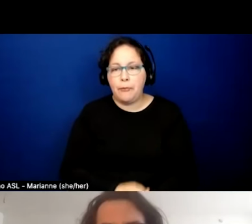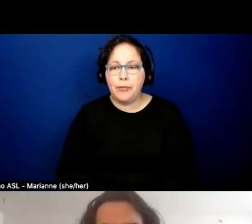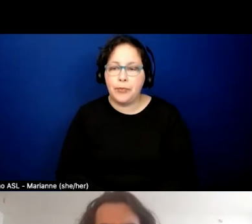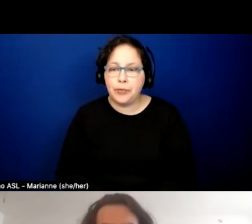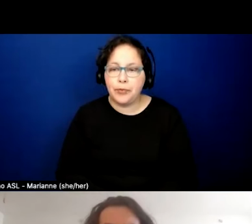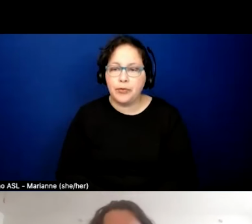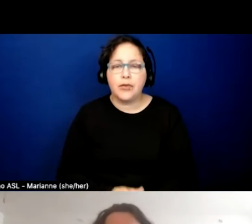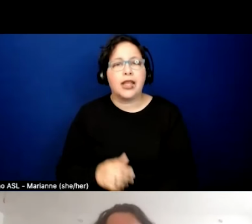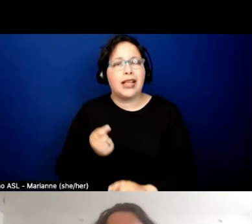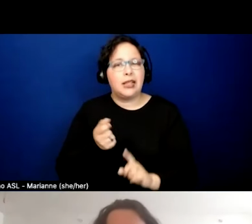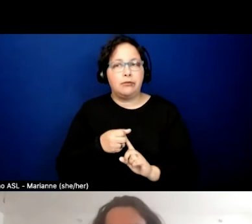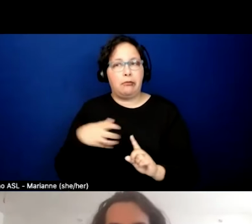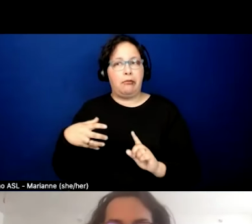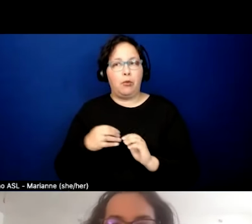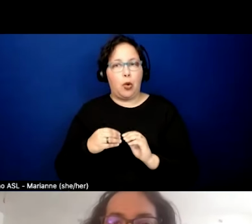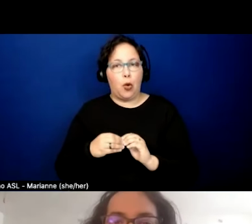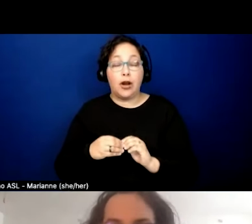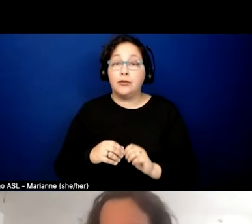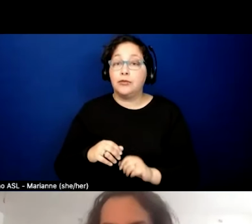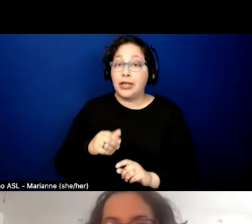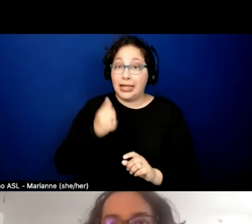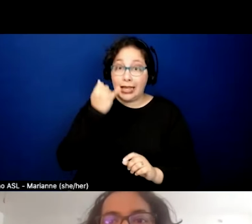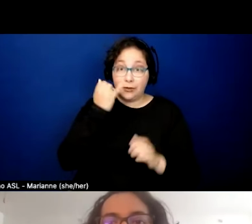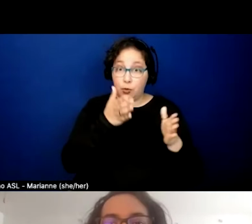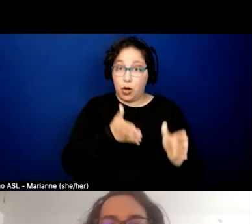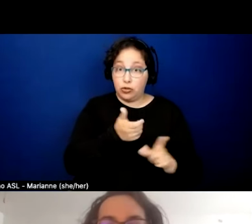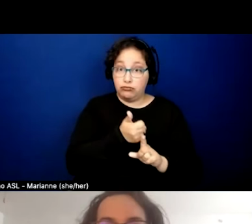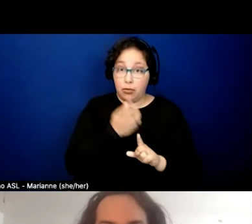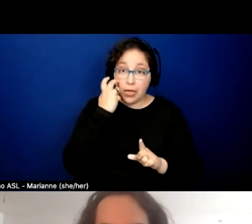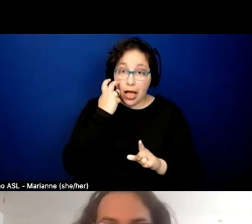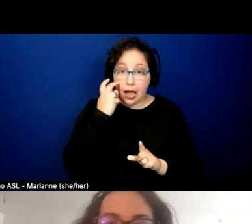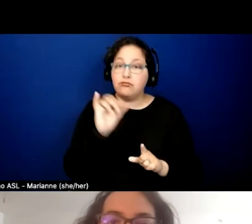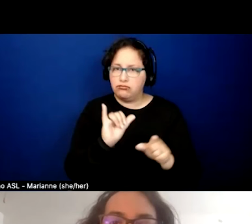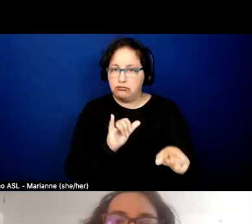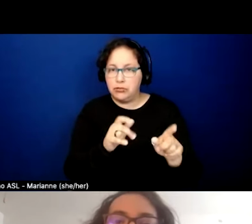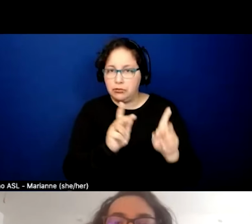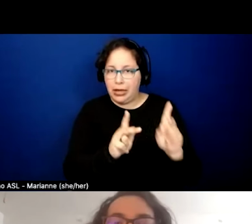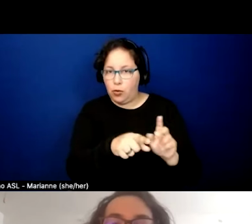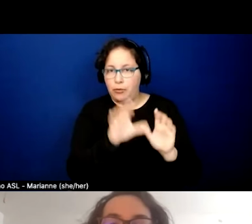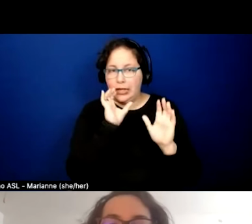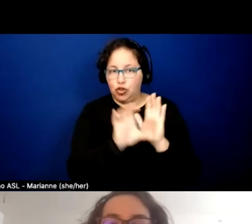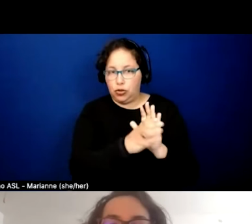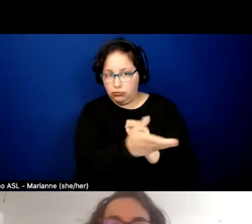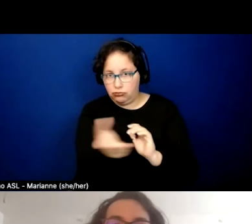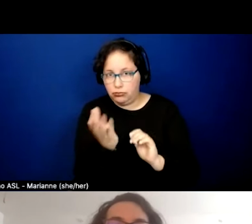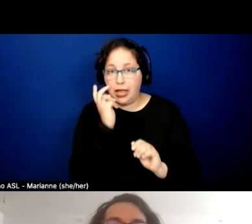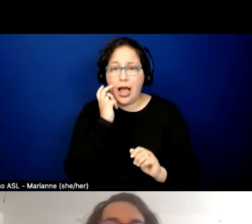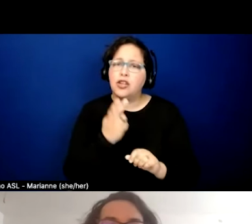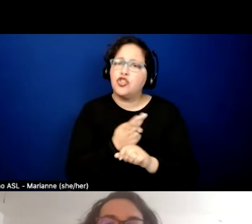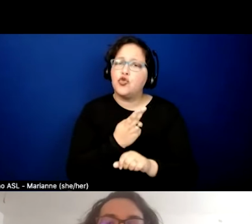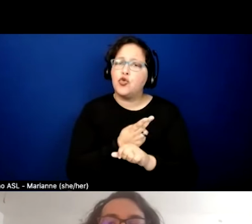To give a little bit of context, people who are blind, like the people participating in the workshop in the picture, use